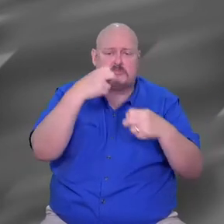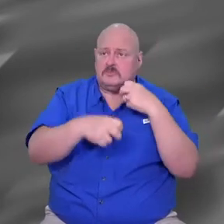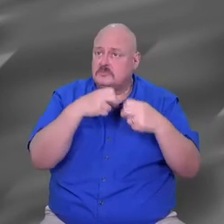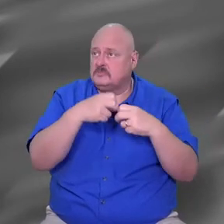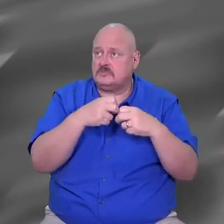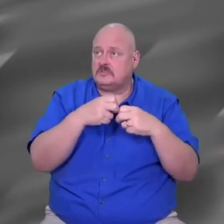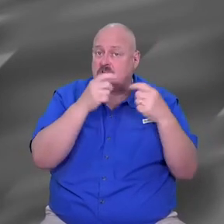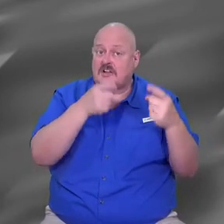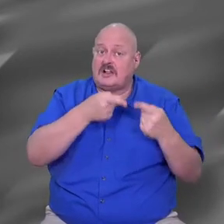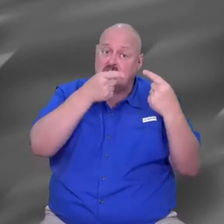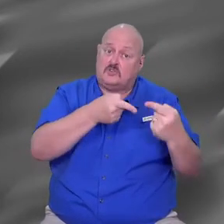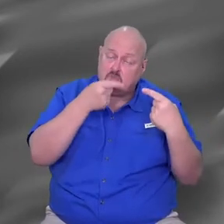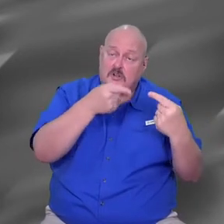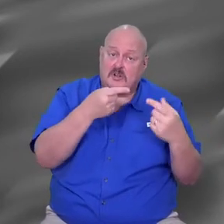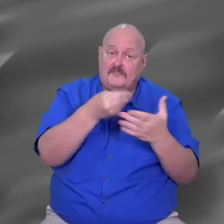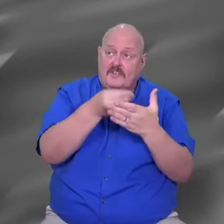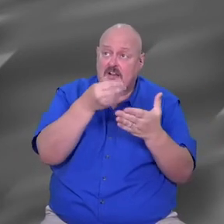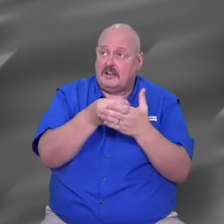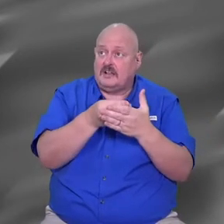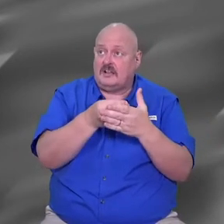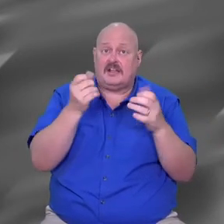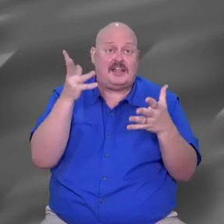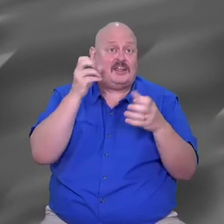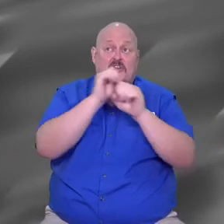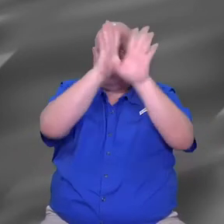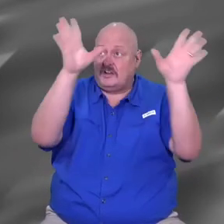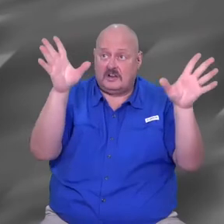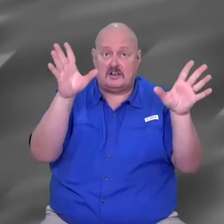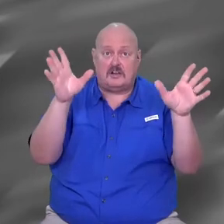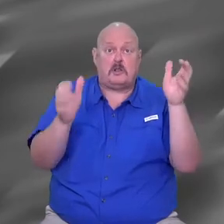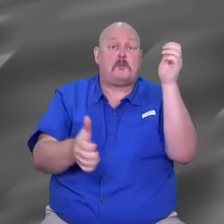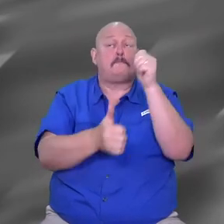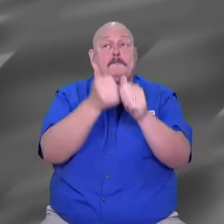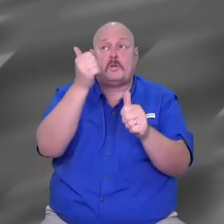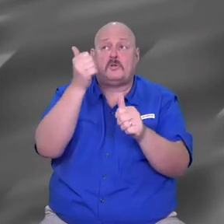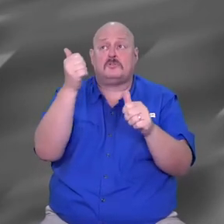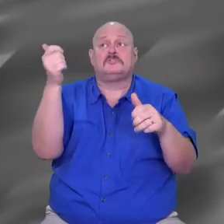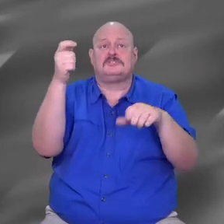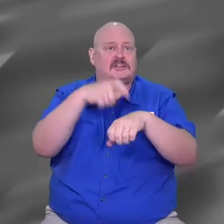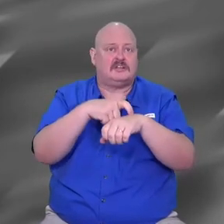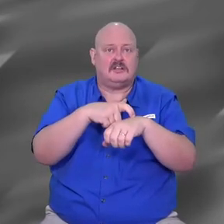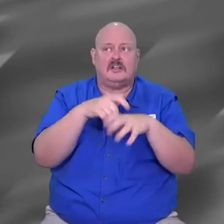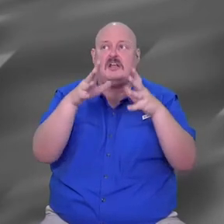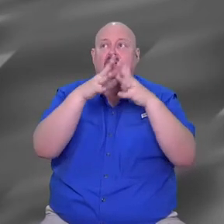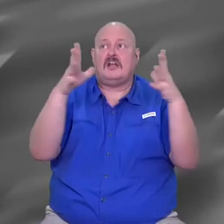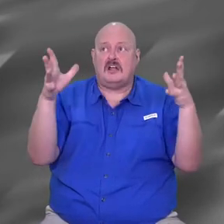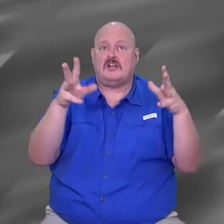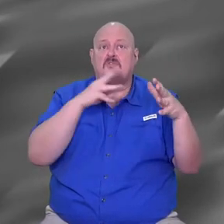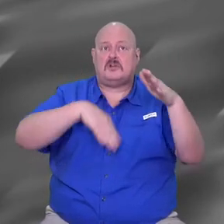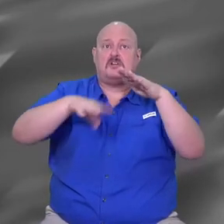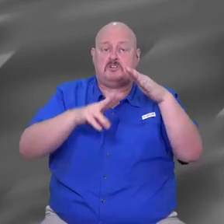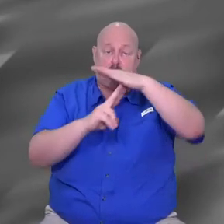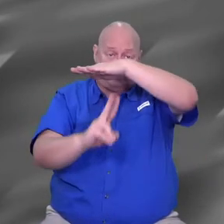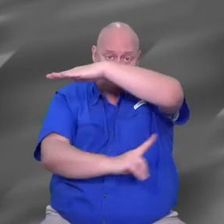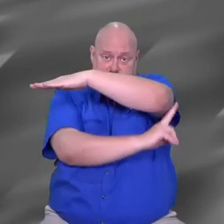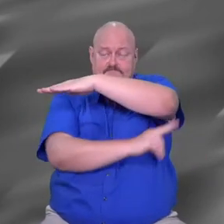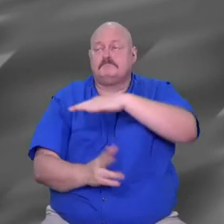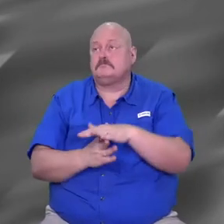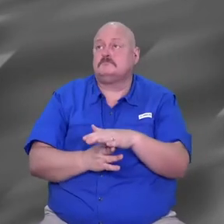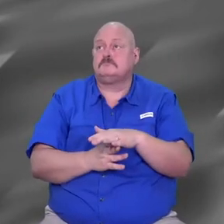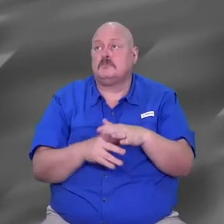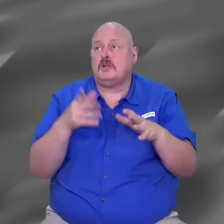they're struggling when it comes to finances. Hear me clearly, the overwhelming majority of the time, there's a lot of water under that bridge. And